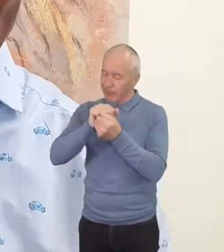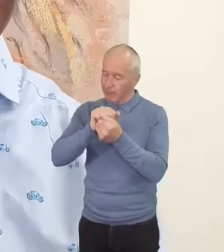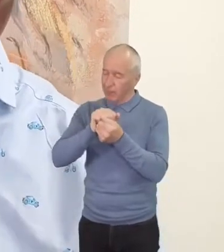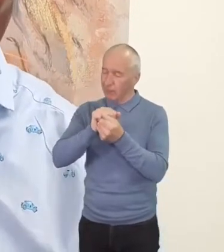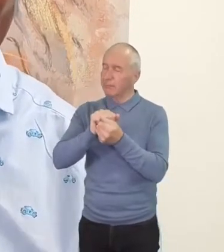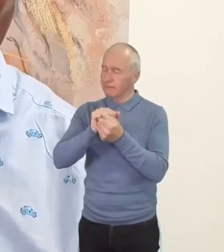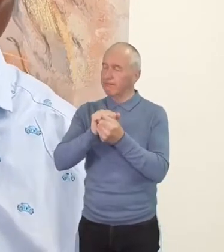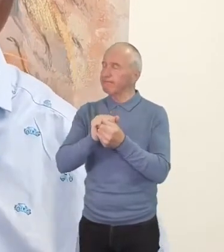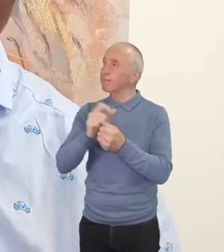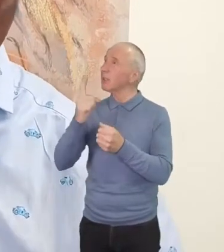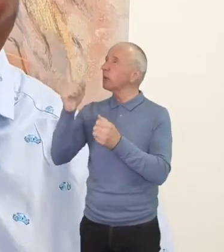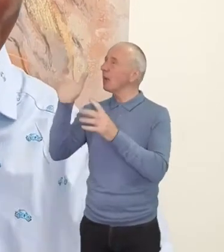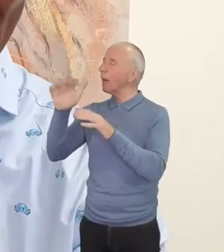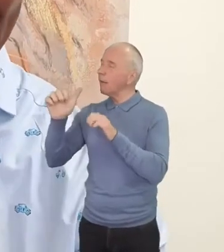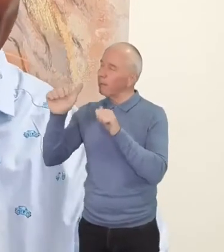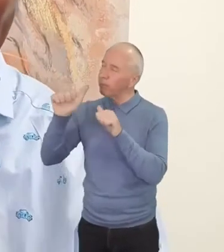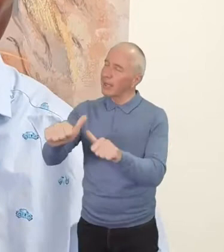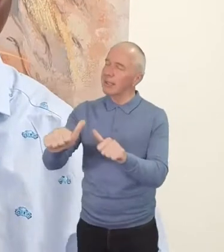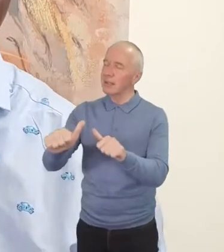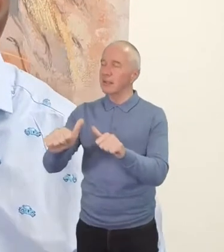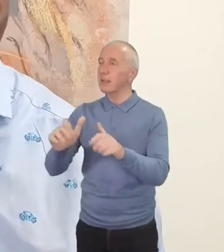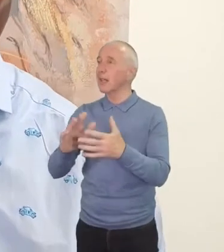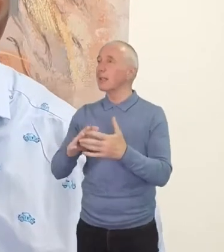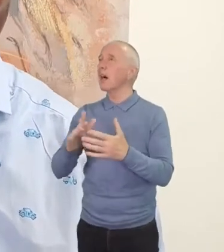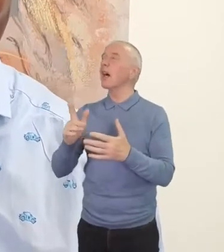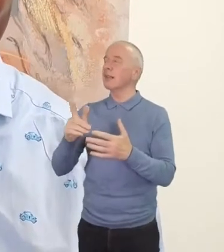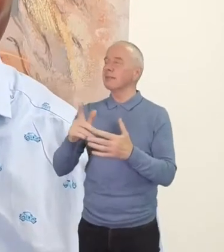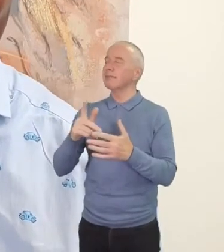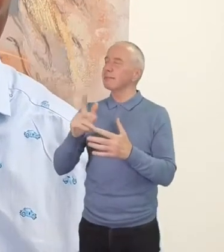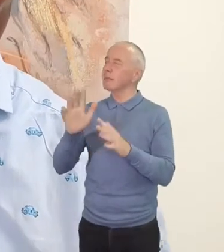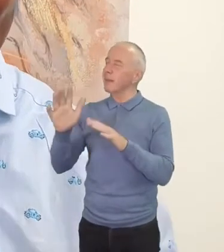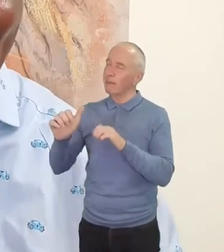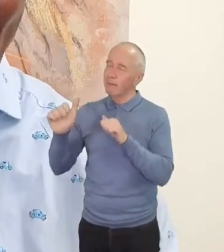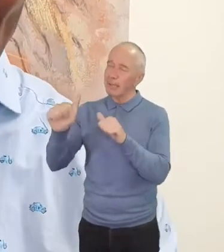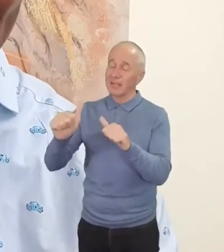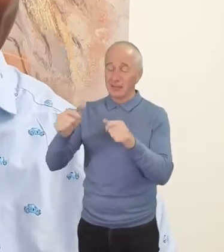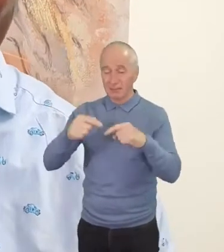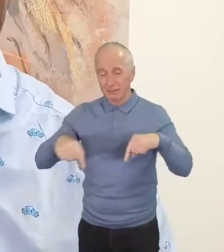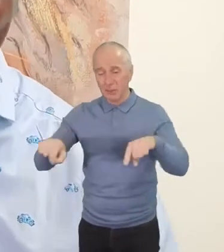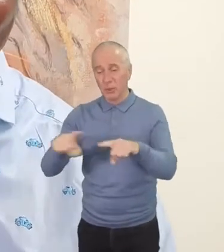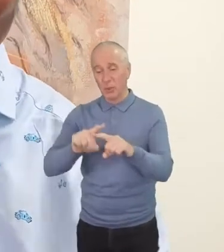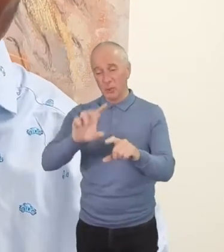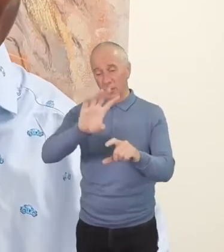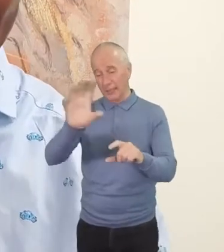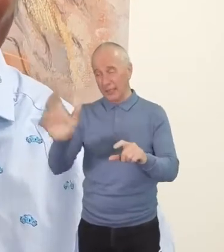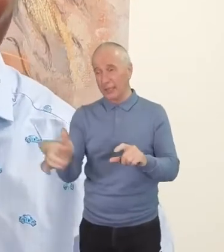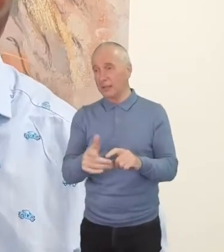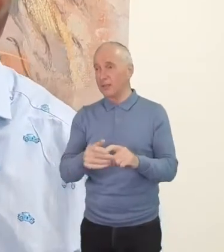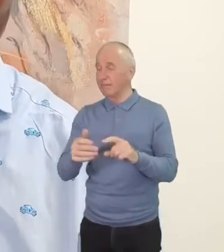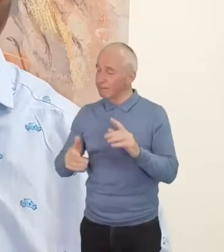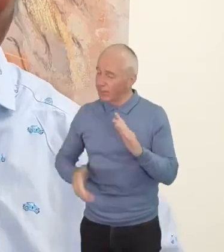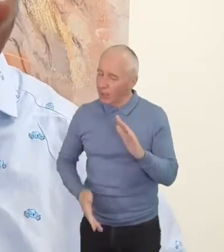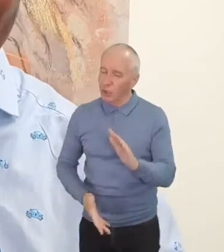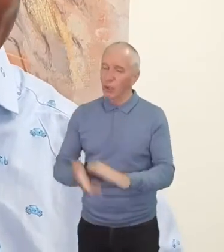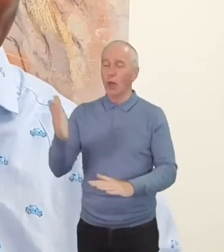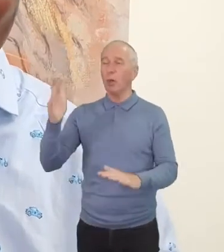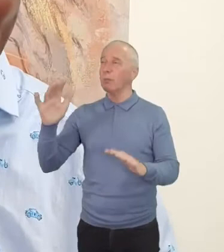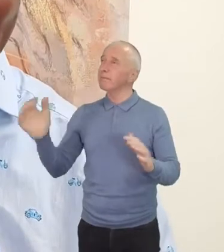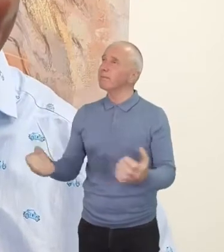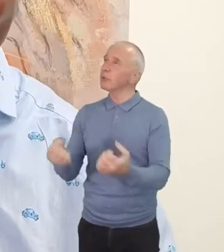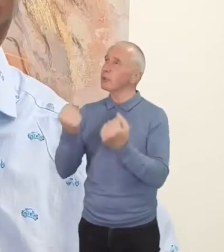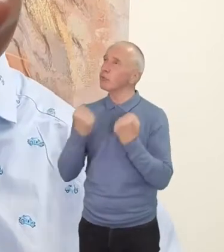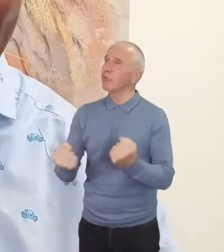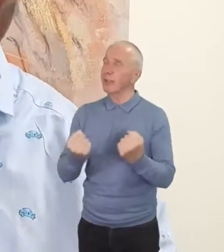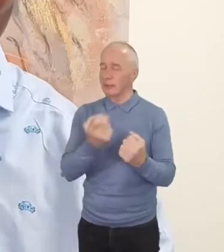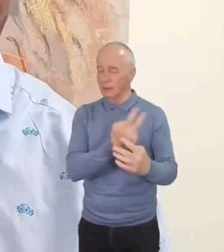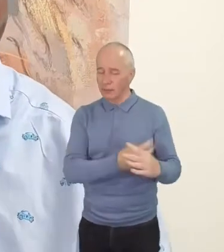highly favored to be a blessing to the nations. Go in the strength of the resurrected